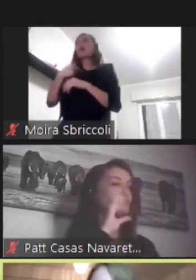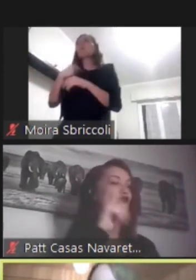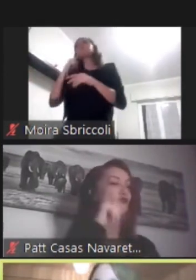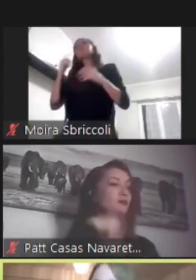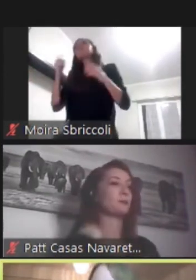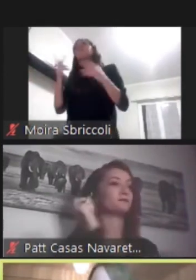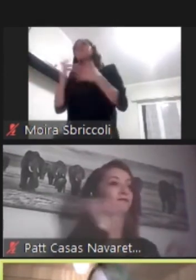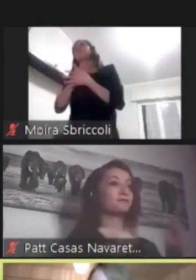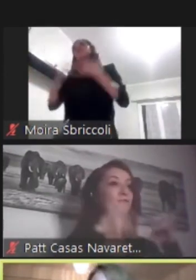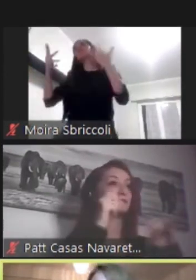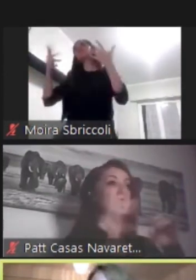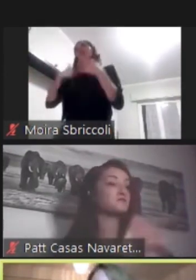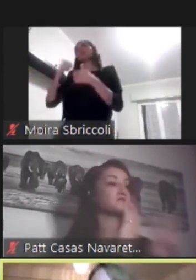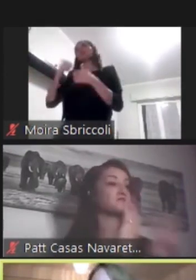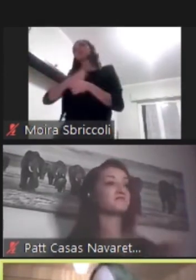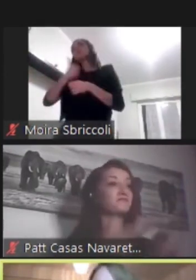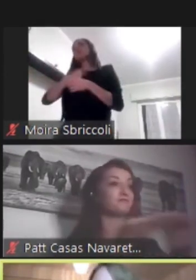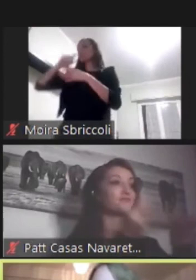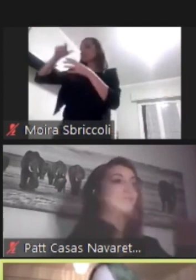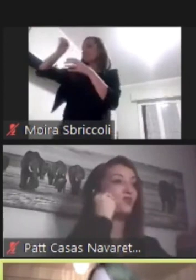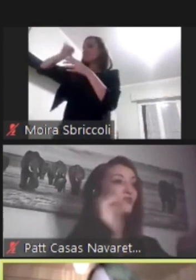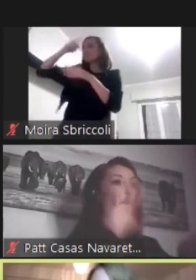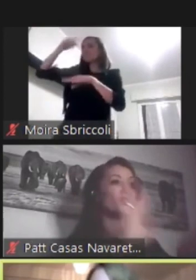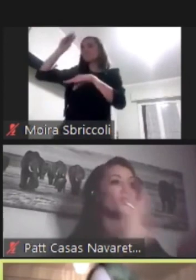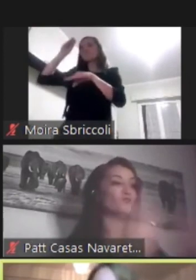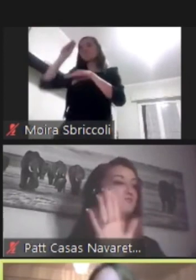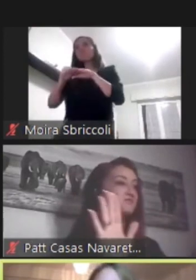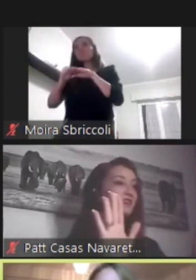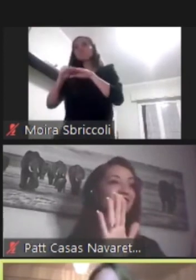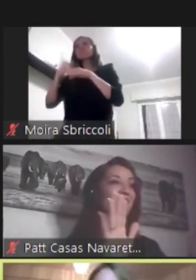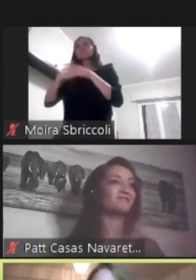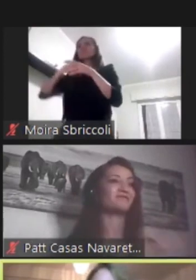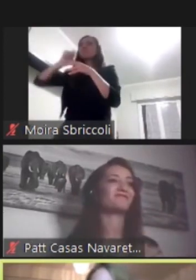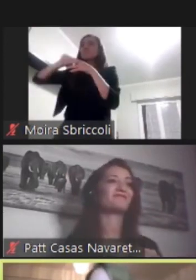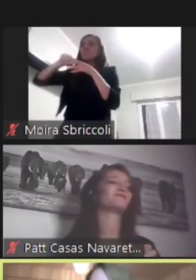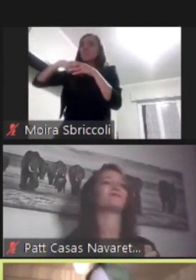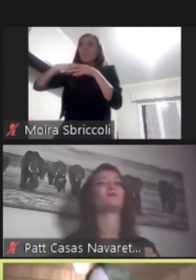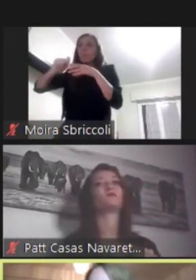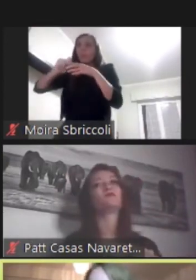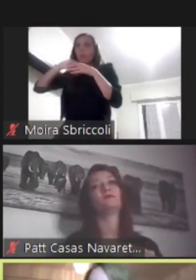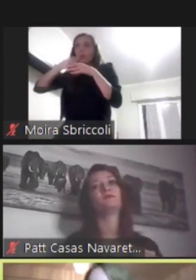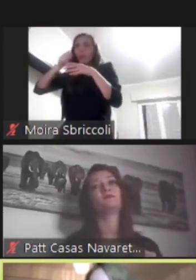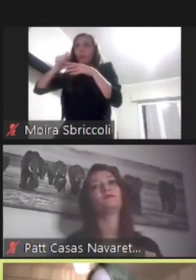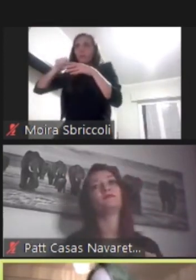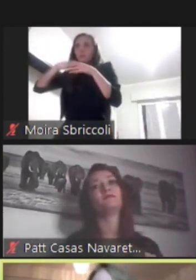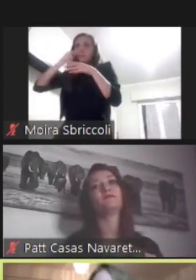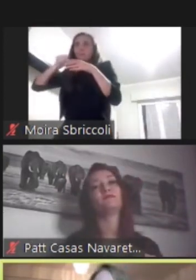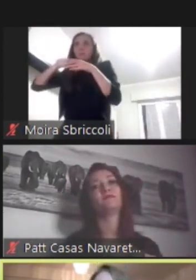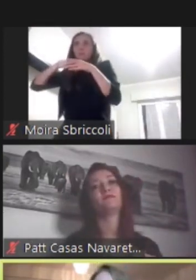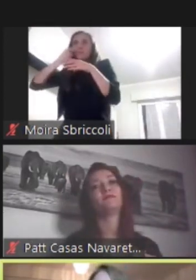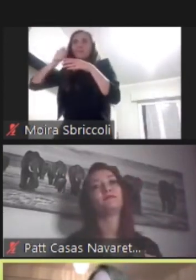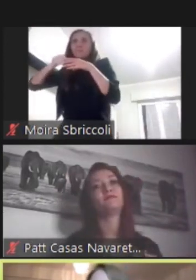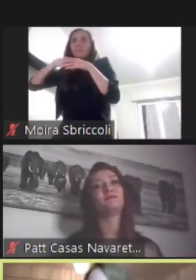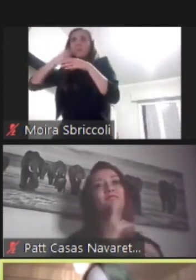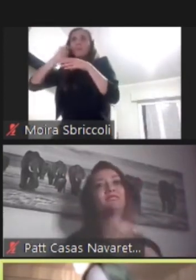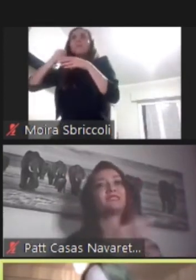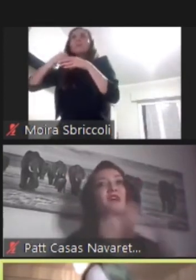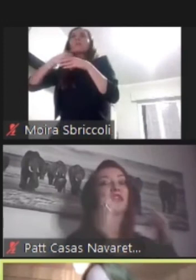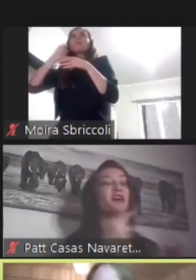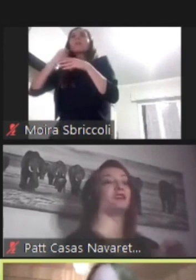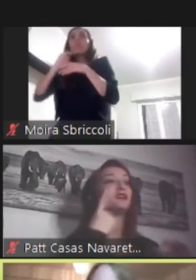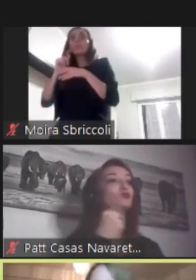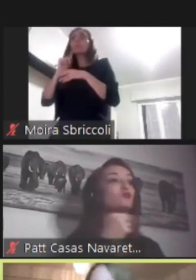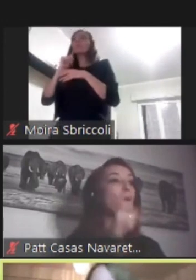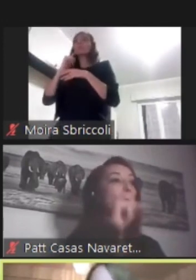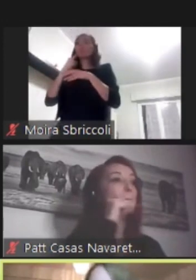Again, incorporating all the products in a lifestyle, making this Elite